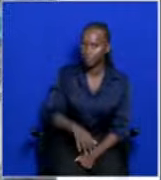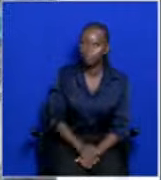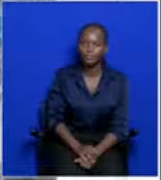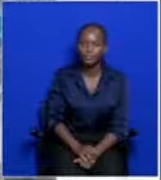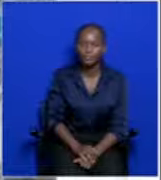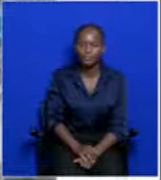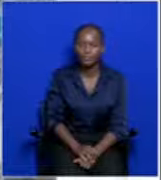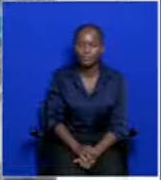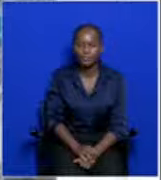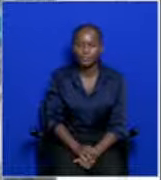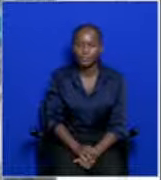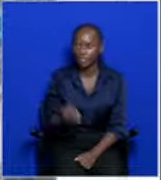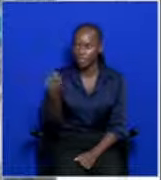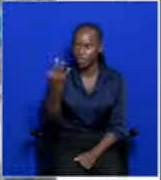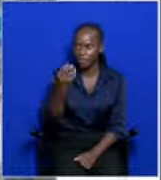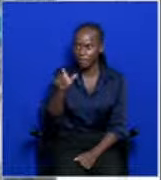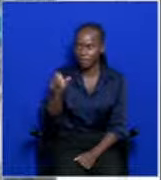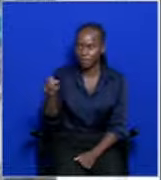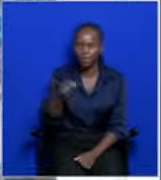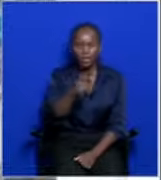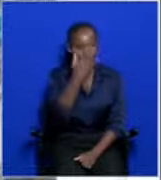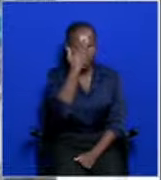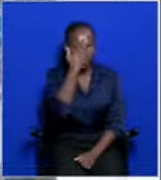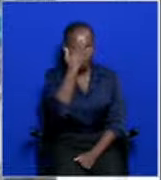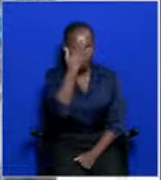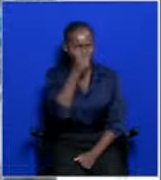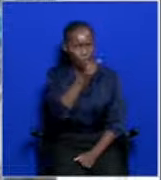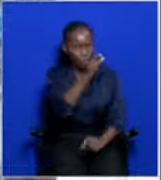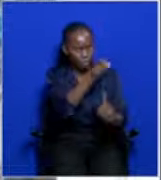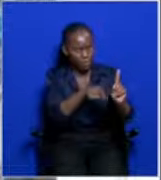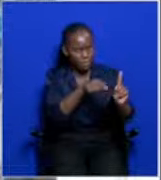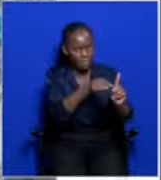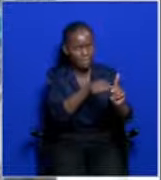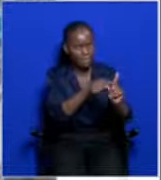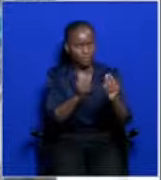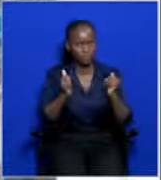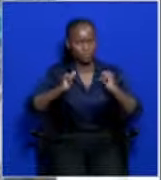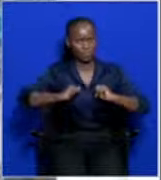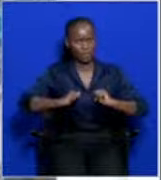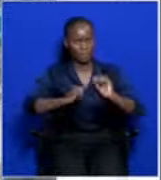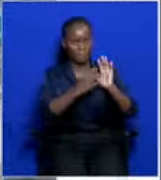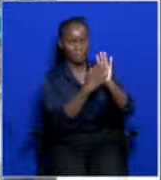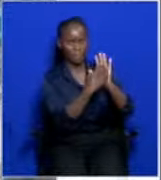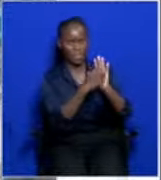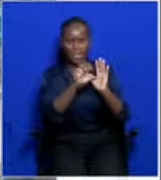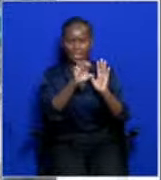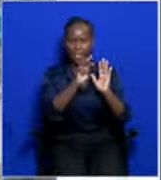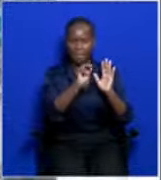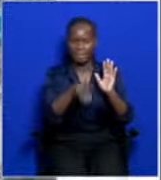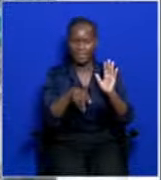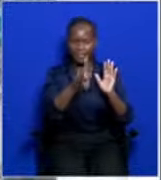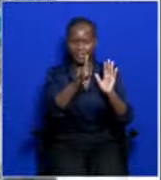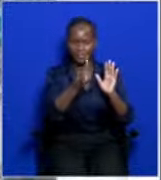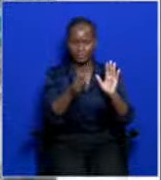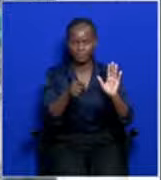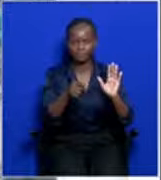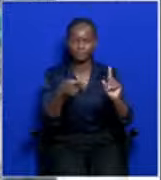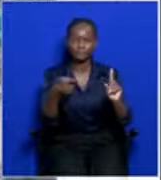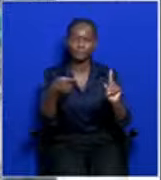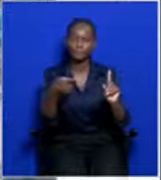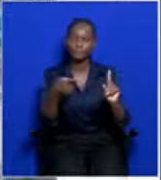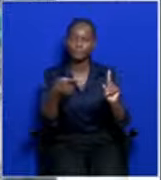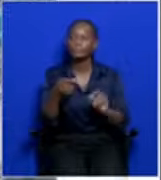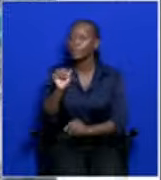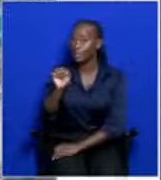this outfit marked EMPD? Yes, this is Bafana Twala. This is the